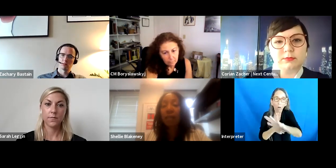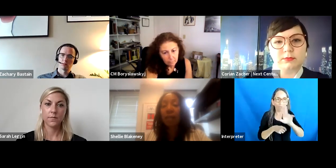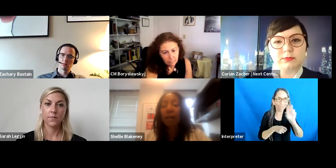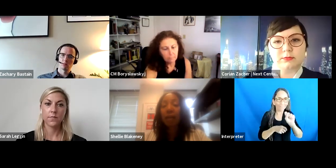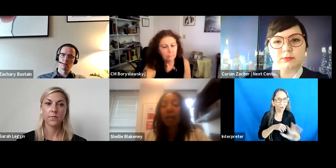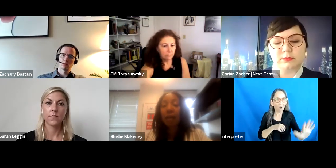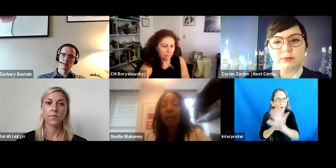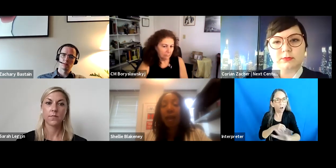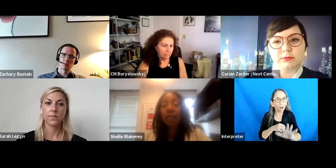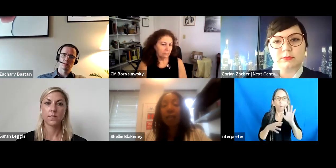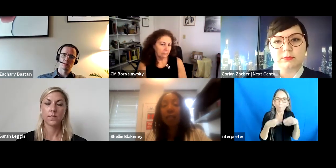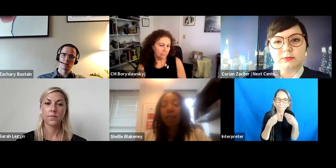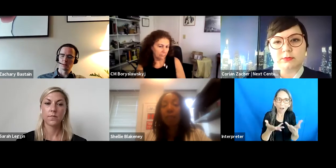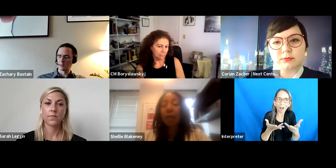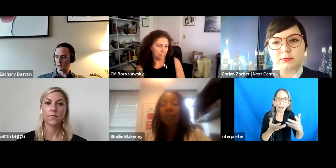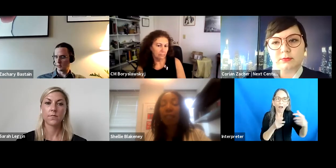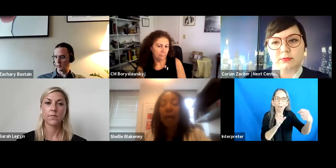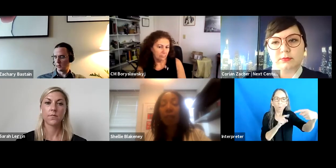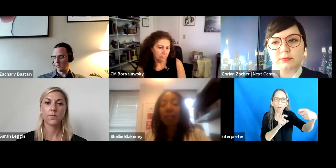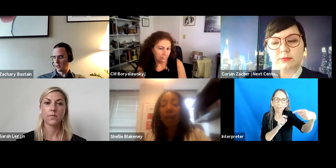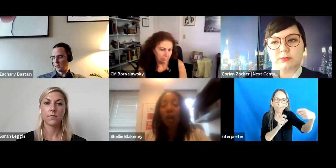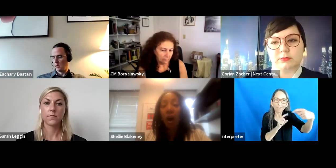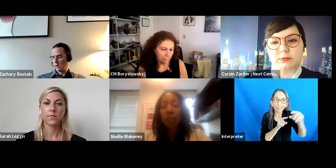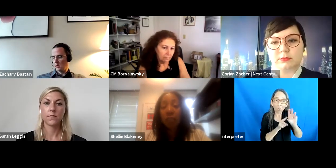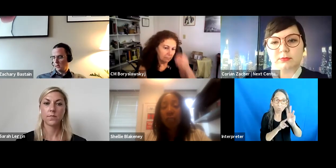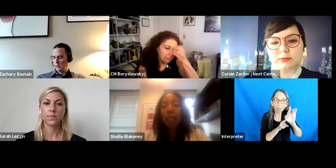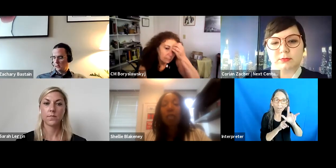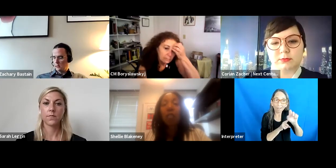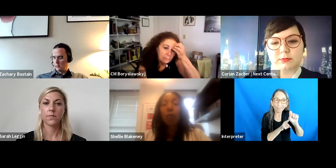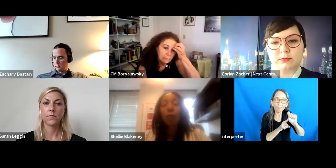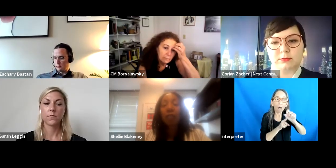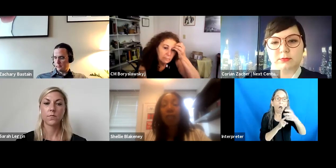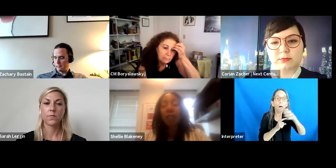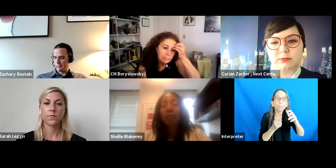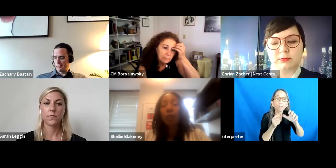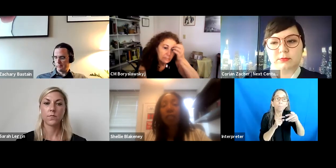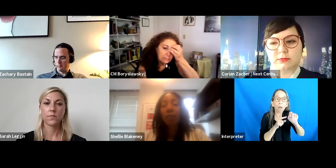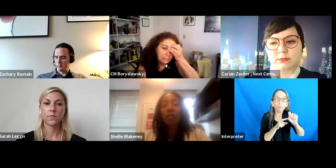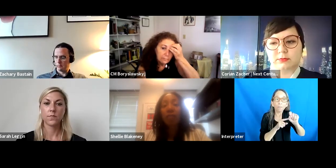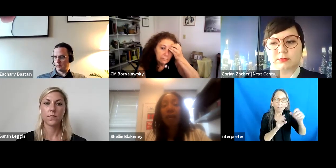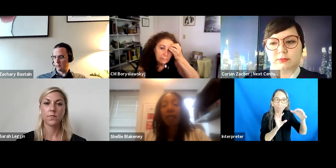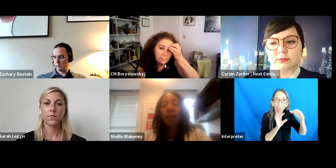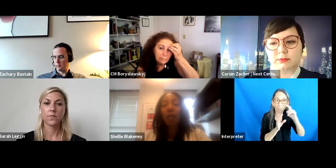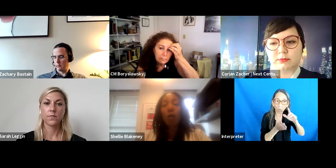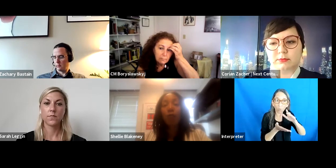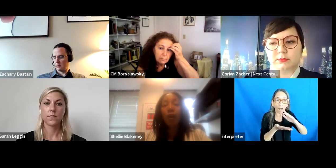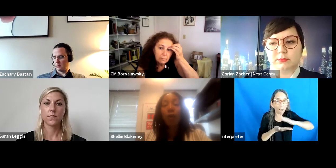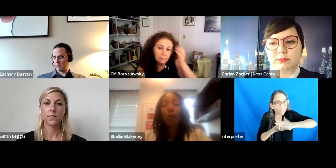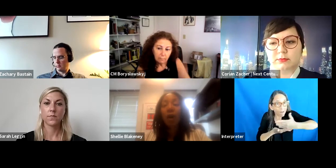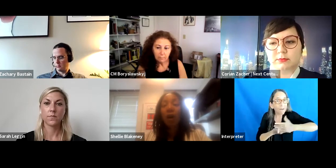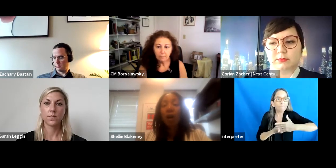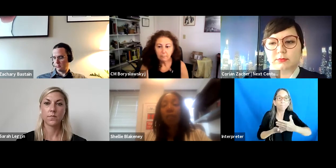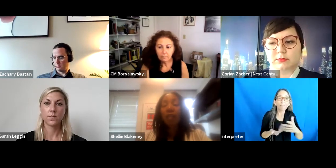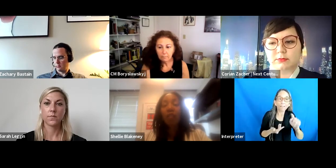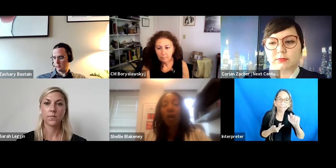high-speed data and access to laptops and tablets at cost. So definitely wanted to mention that, and then